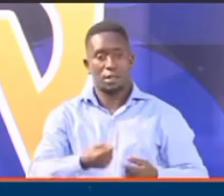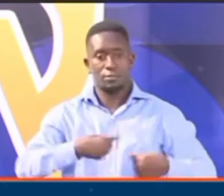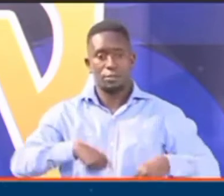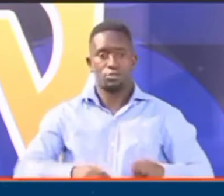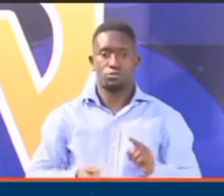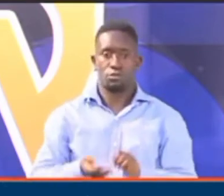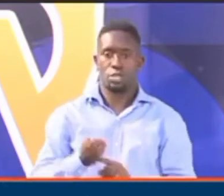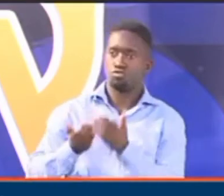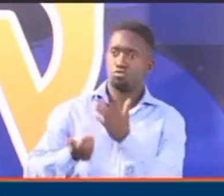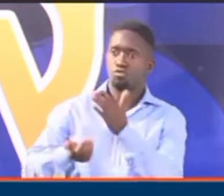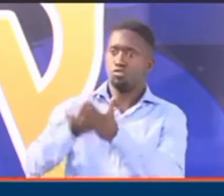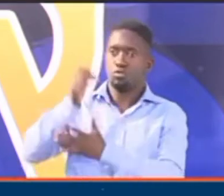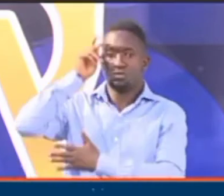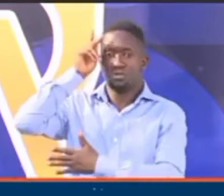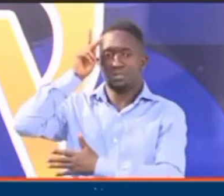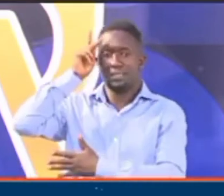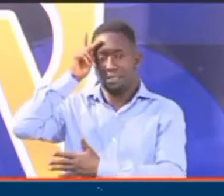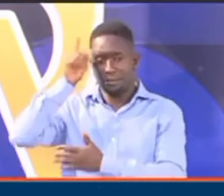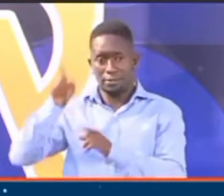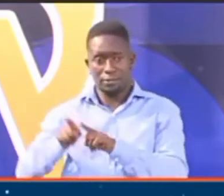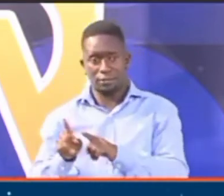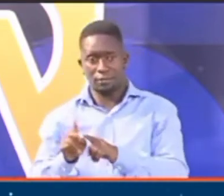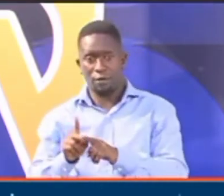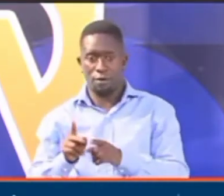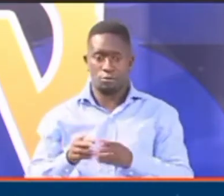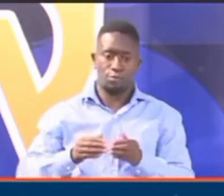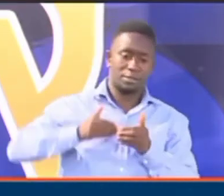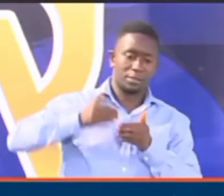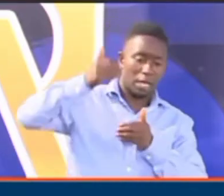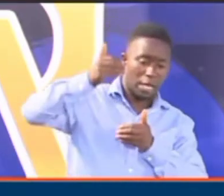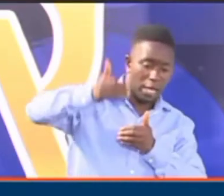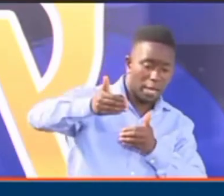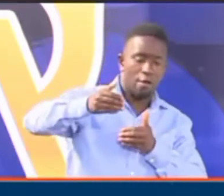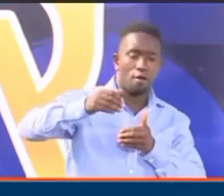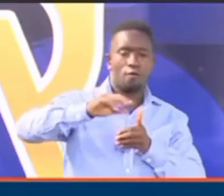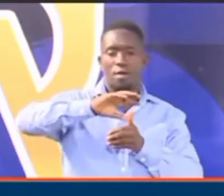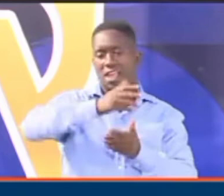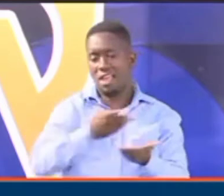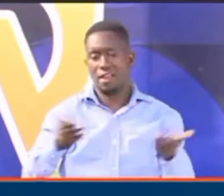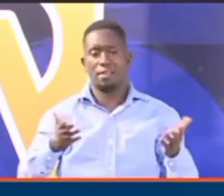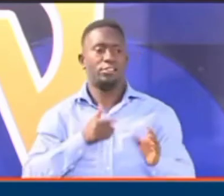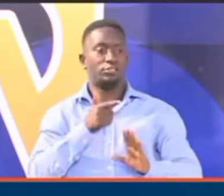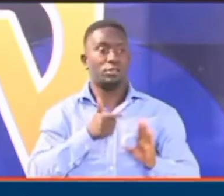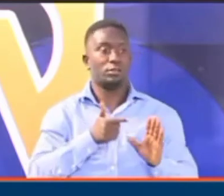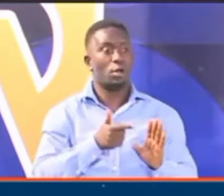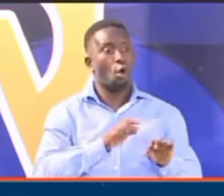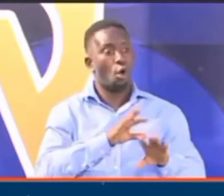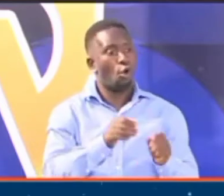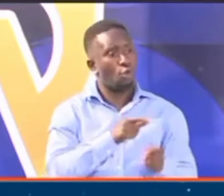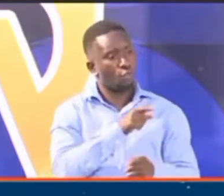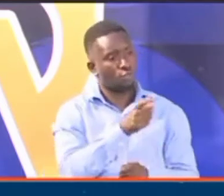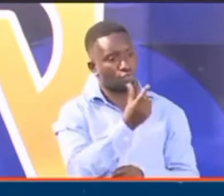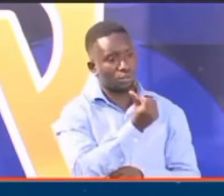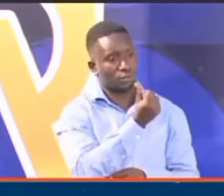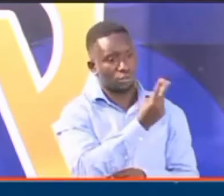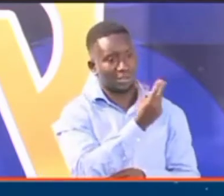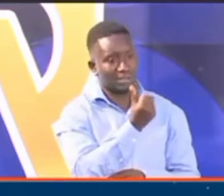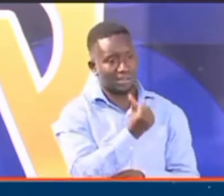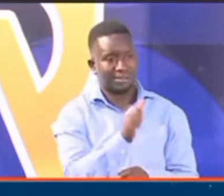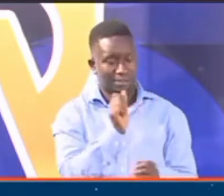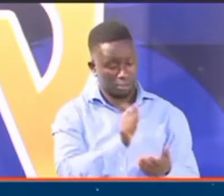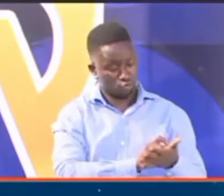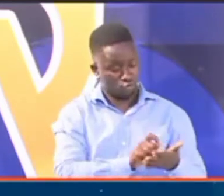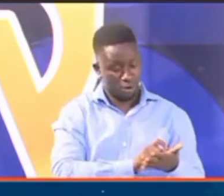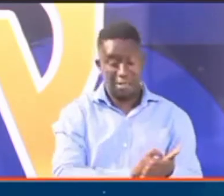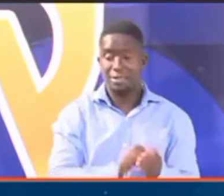us ahead of just any journalist in the field. All the 26 you see right there can write, can direct,